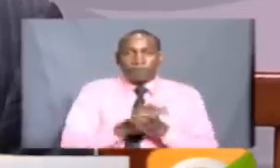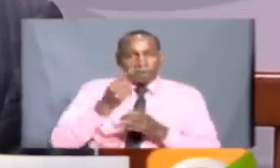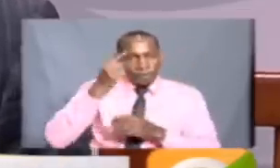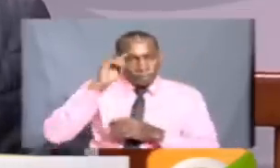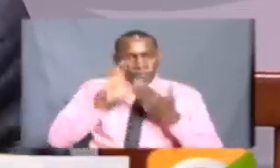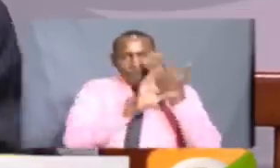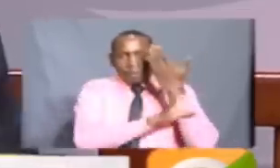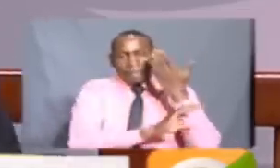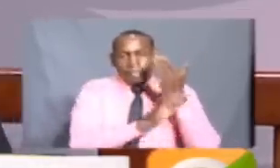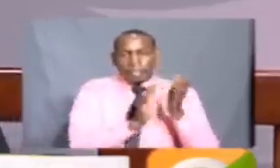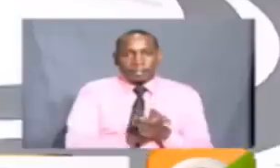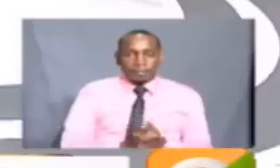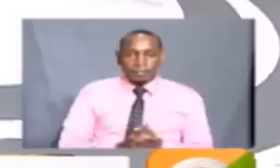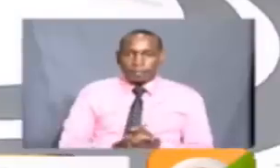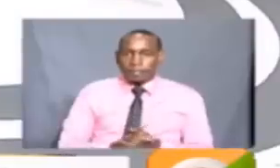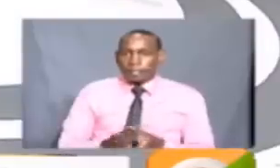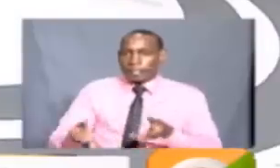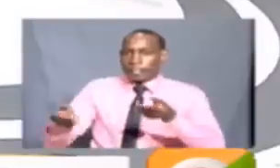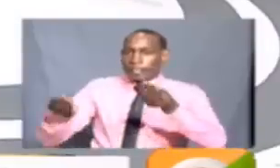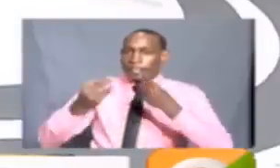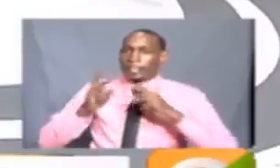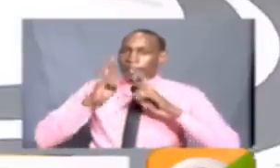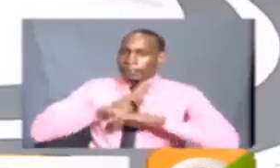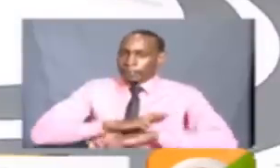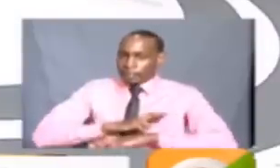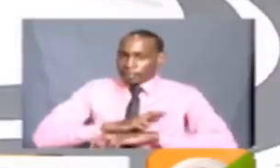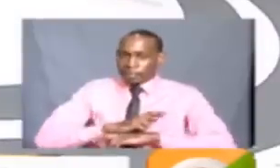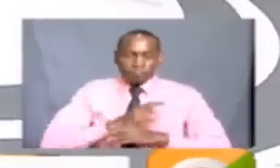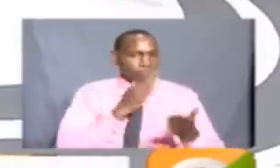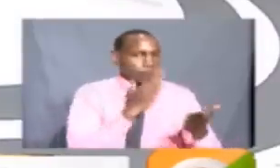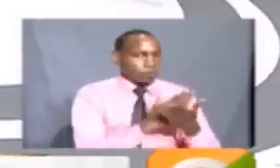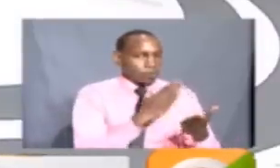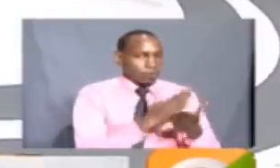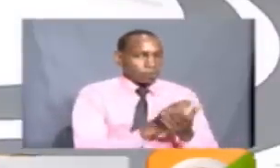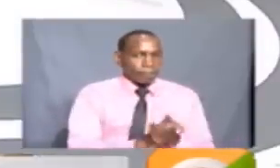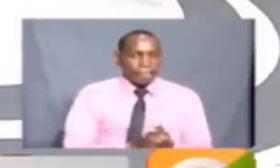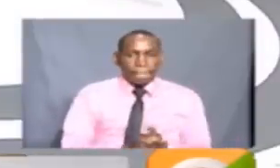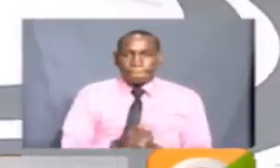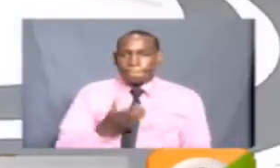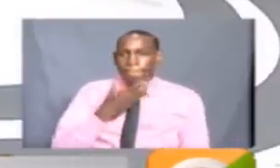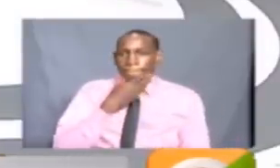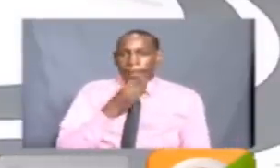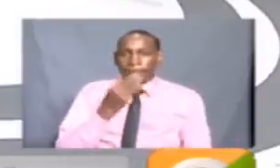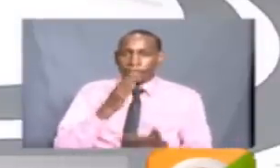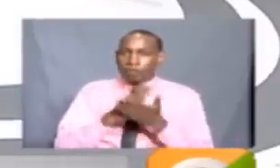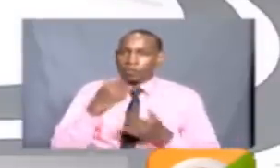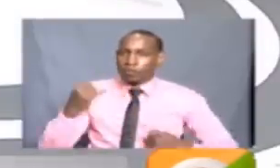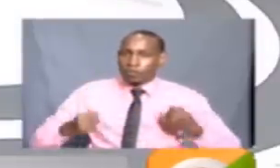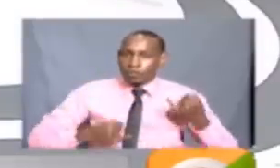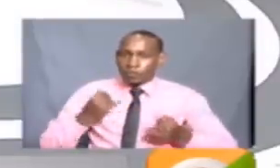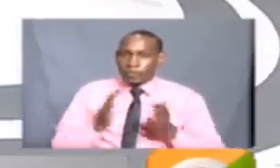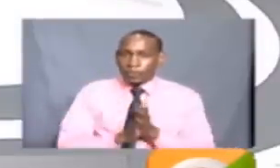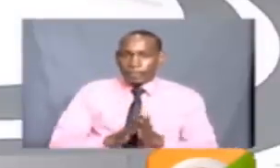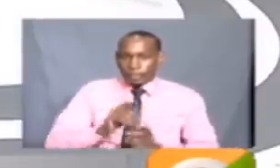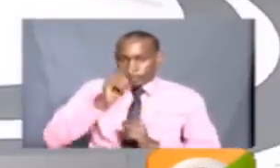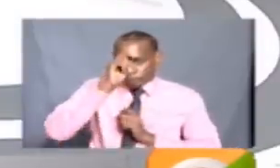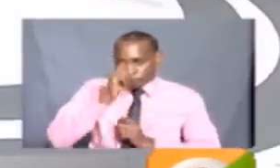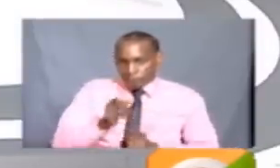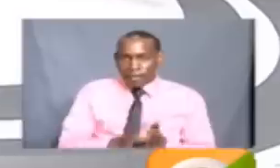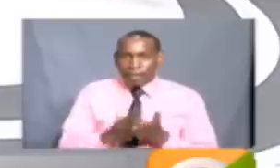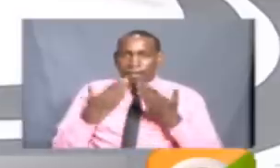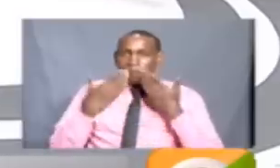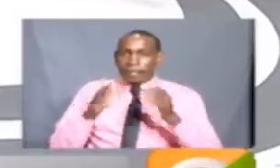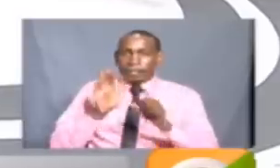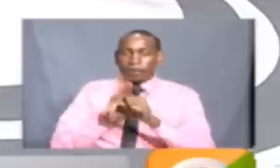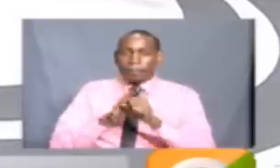this country. In other words, give us a break. Absolutely. Indeed. Gentlemen, always a pleasure and an honor. Thank you so much